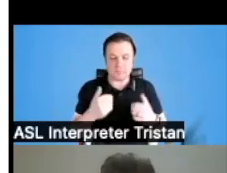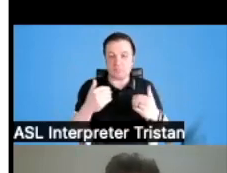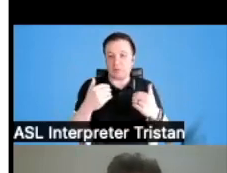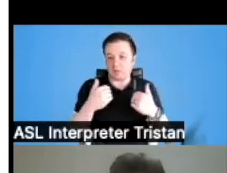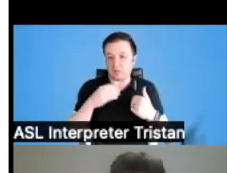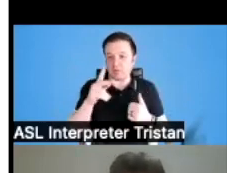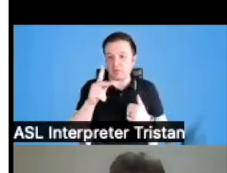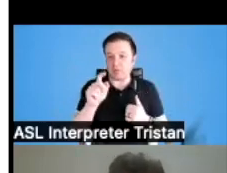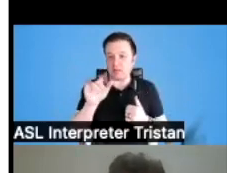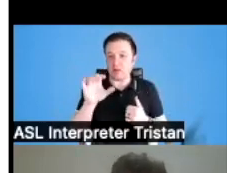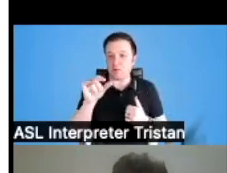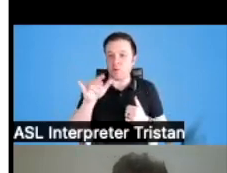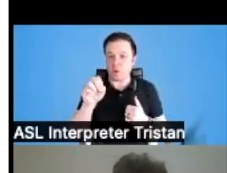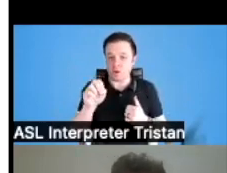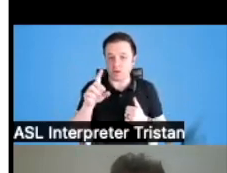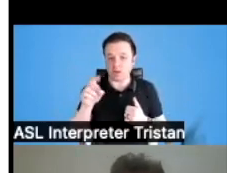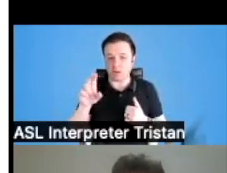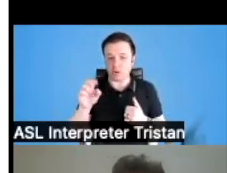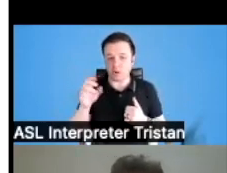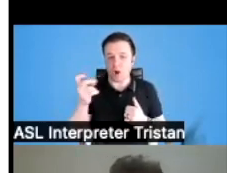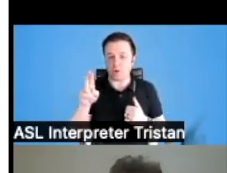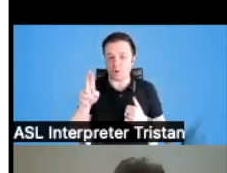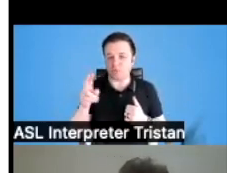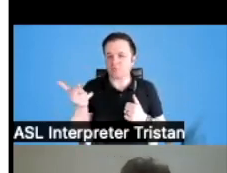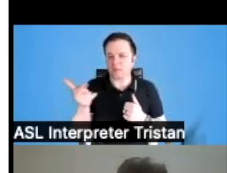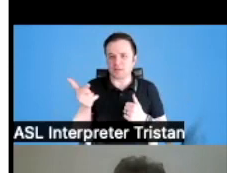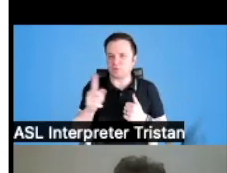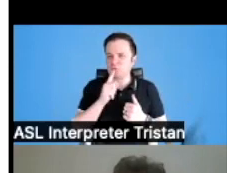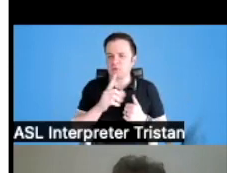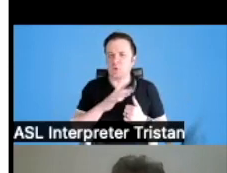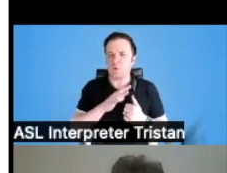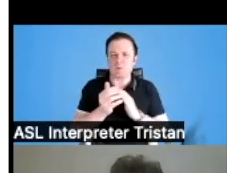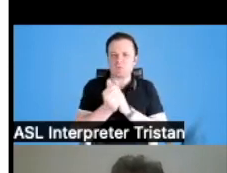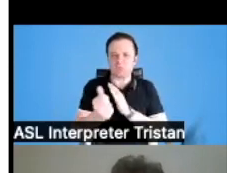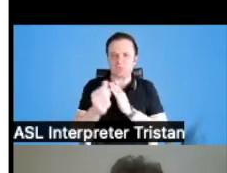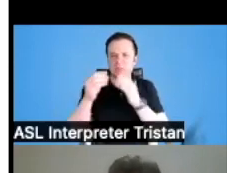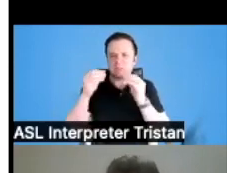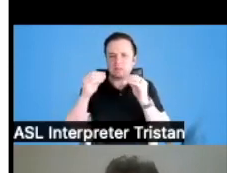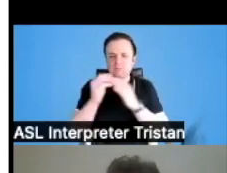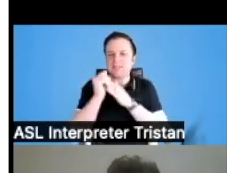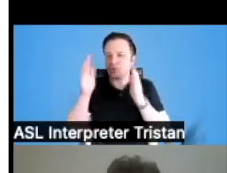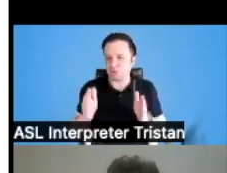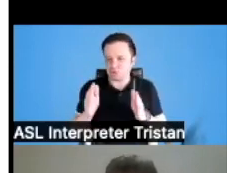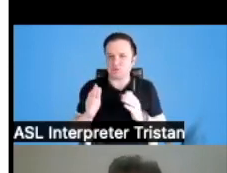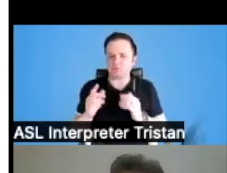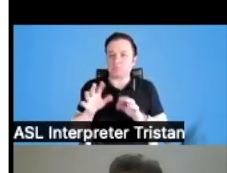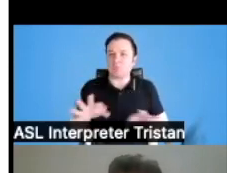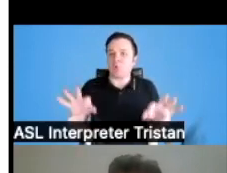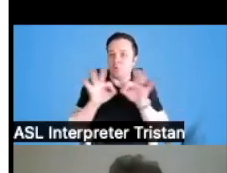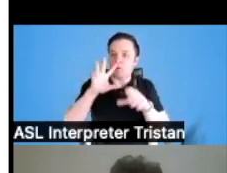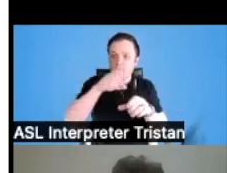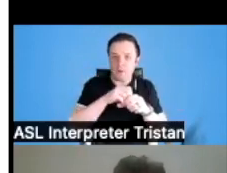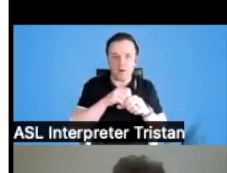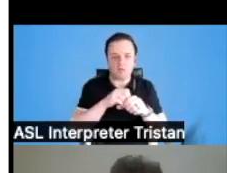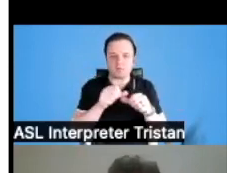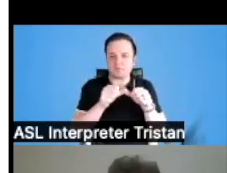Dr. Lisa O'Connor join us. These are two highly effective leaders who've played key roles in building and continuing to